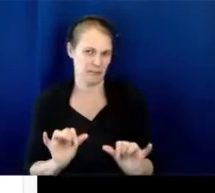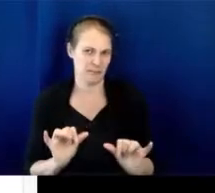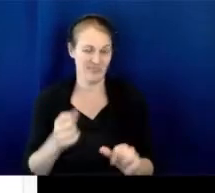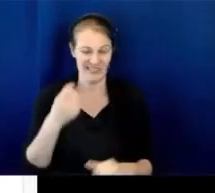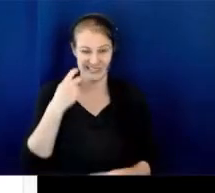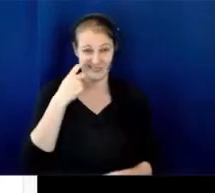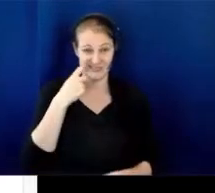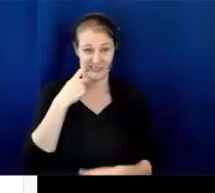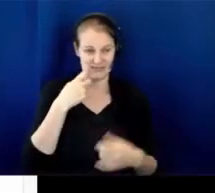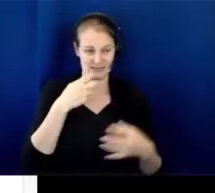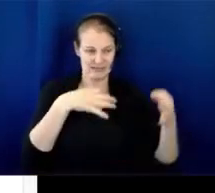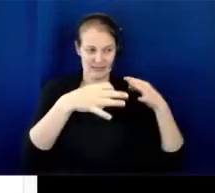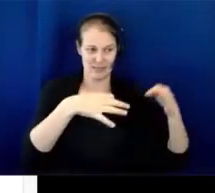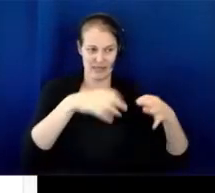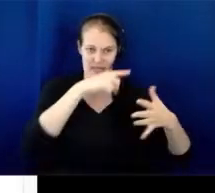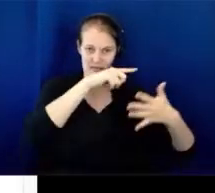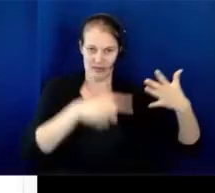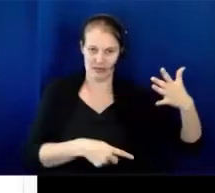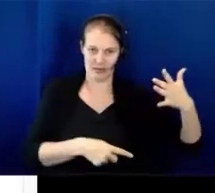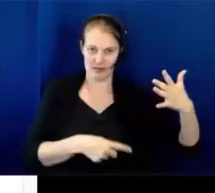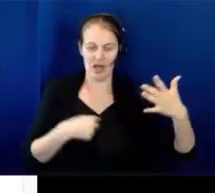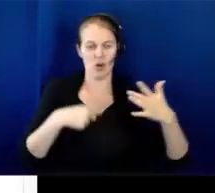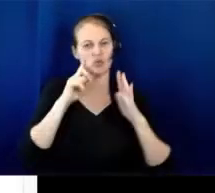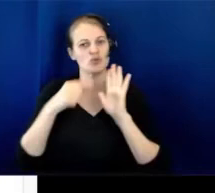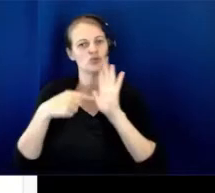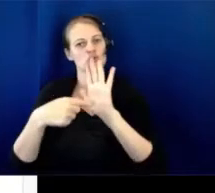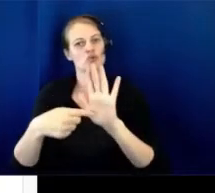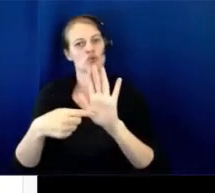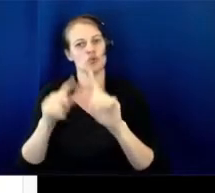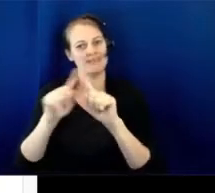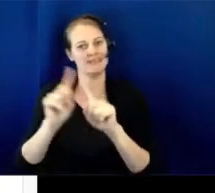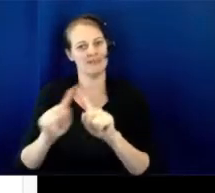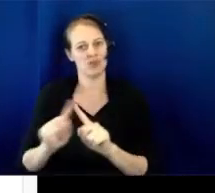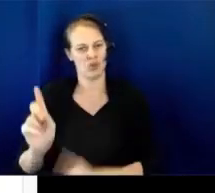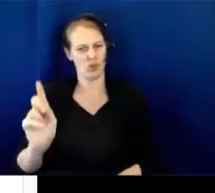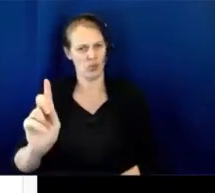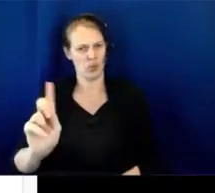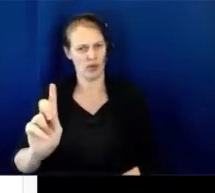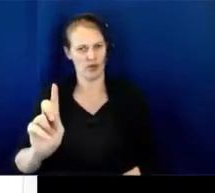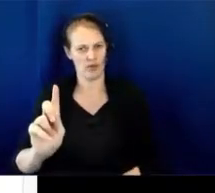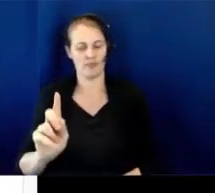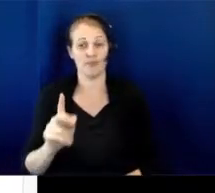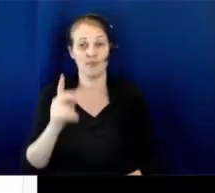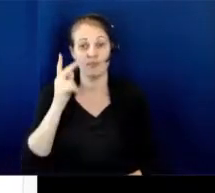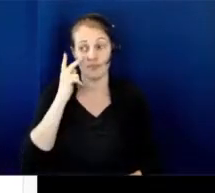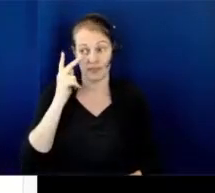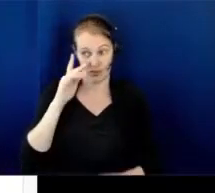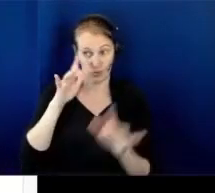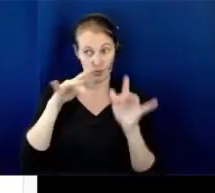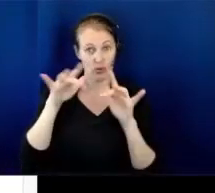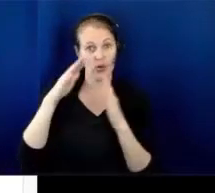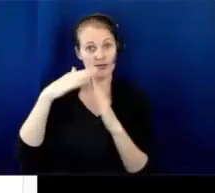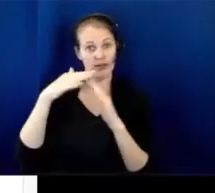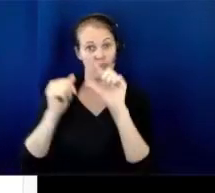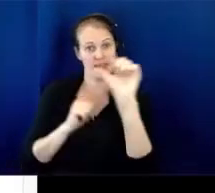every feature. Here, I'll just point out a few differences. You do see the record button. It does not have a pause button. So